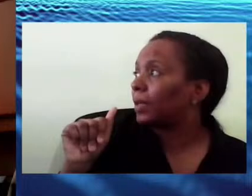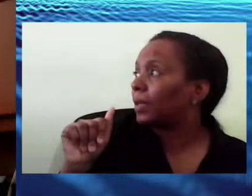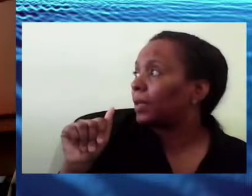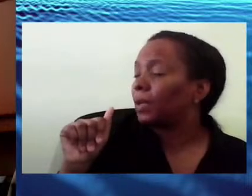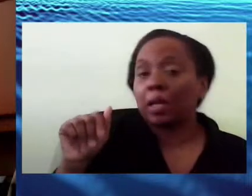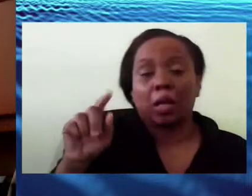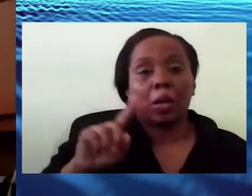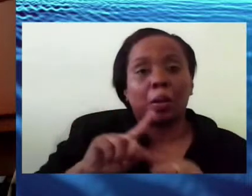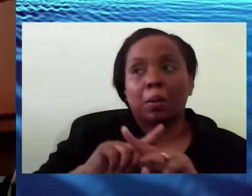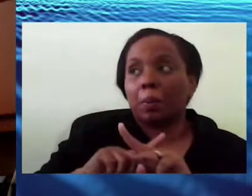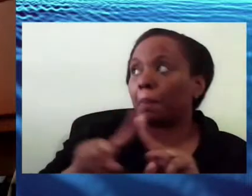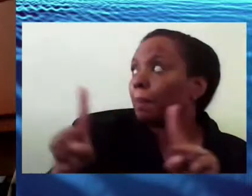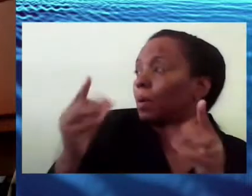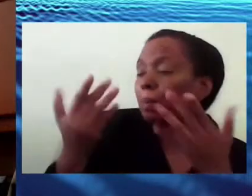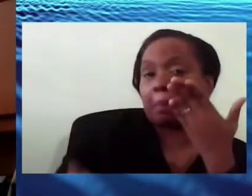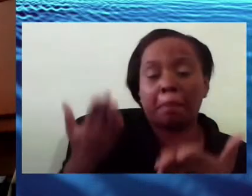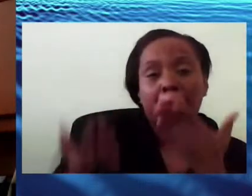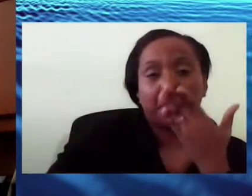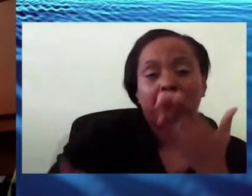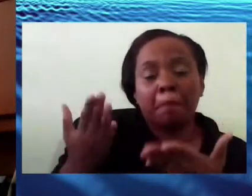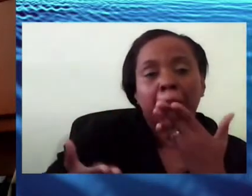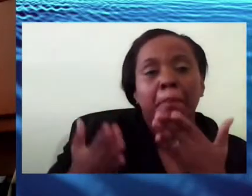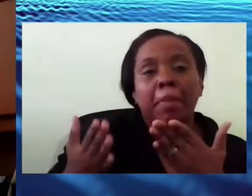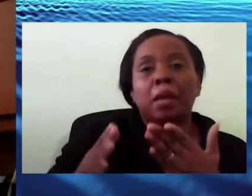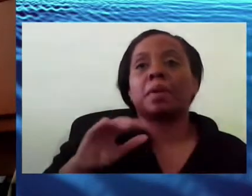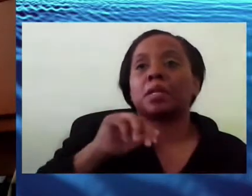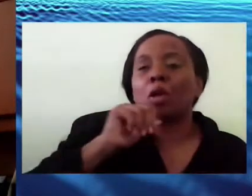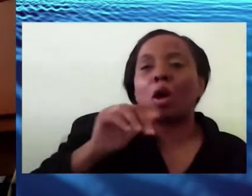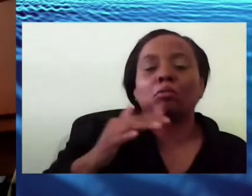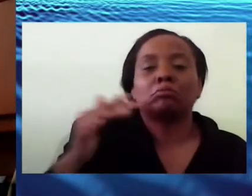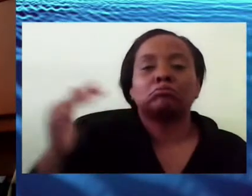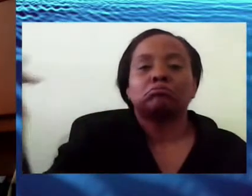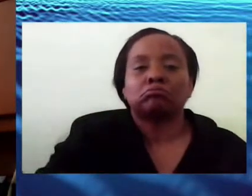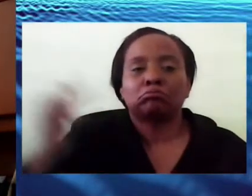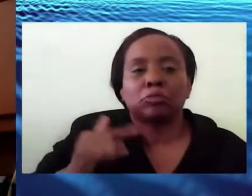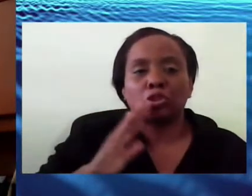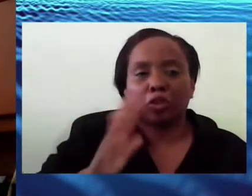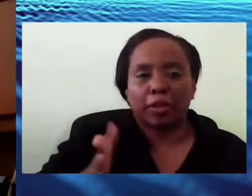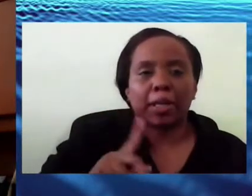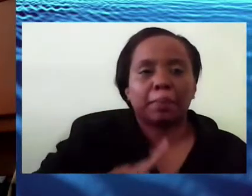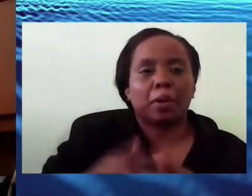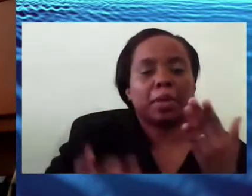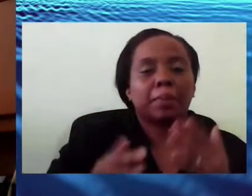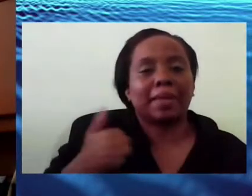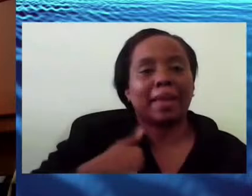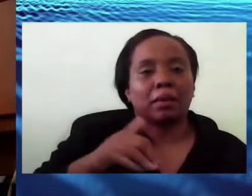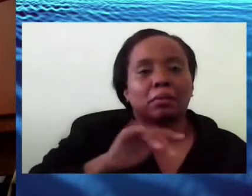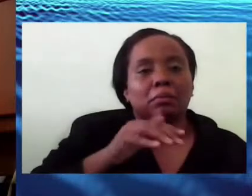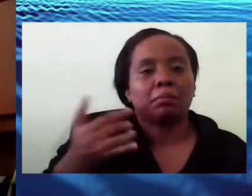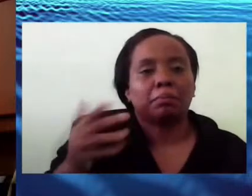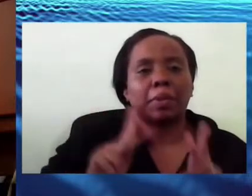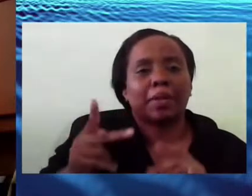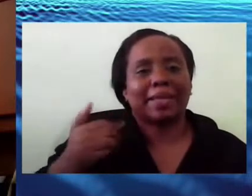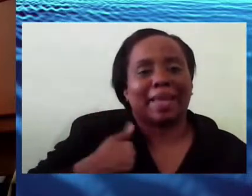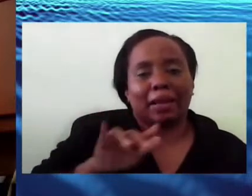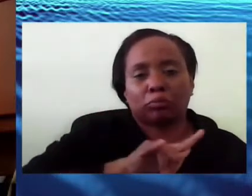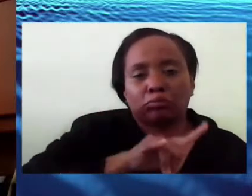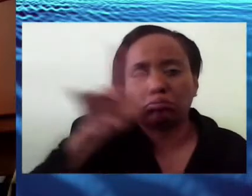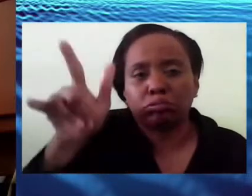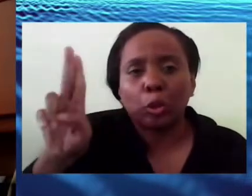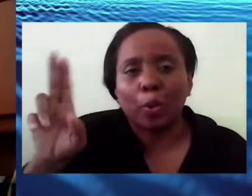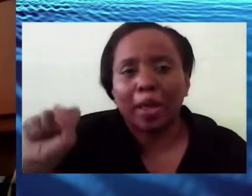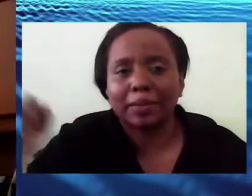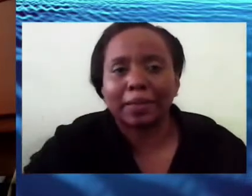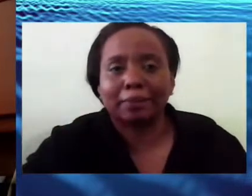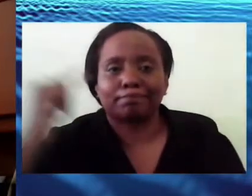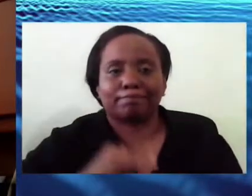more expensive. So the Canadian market has its own challenges. If you're talking then about the UK market, the expectation is that they will be